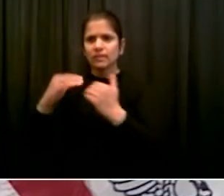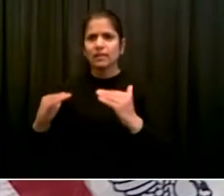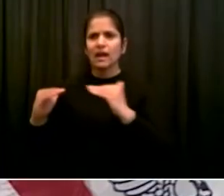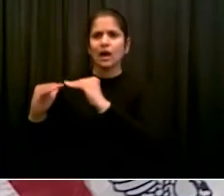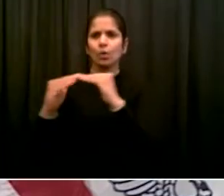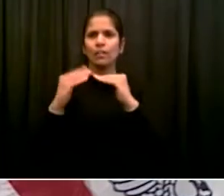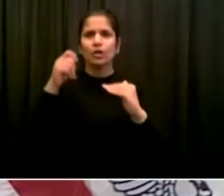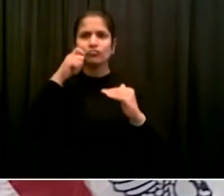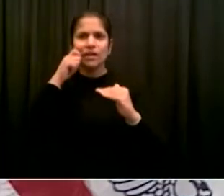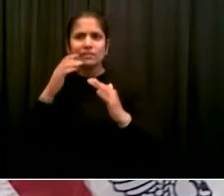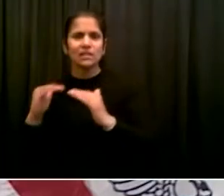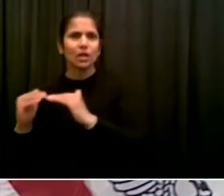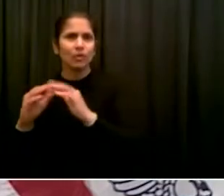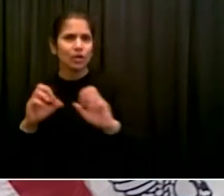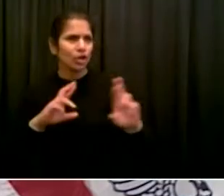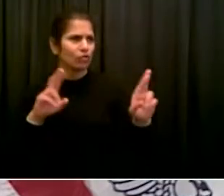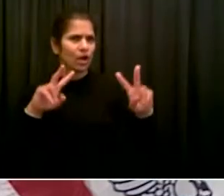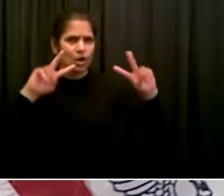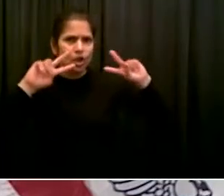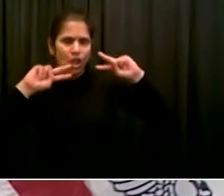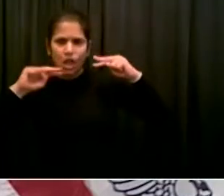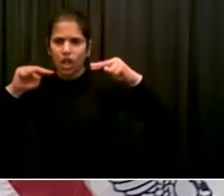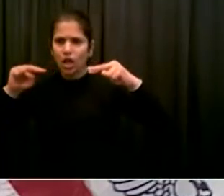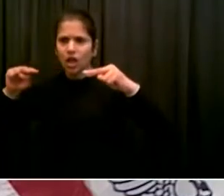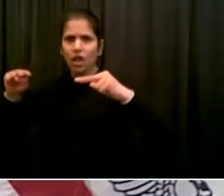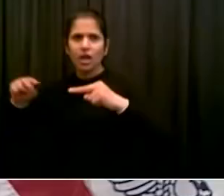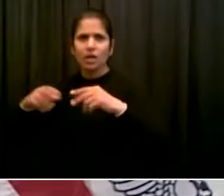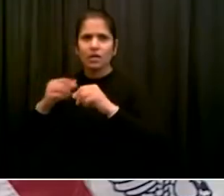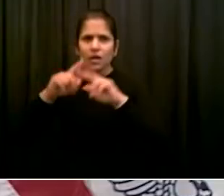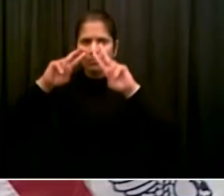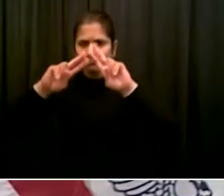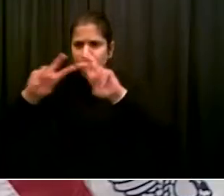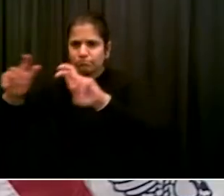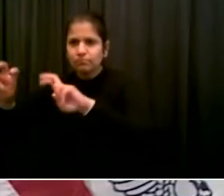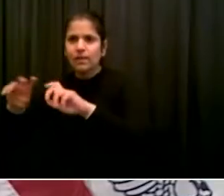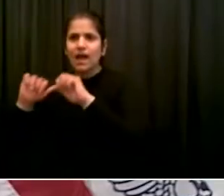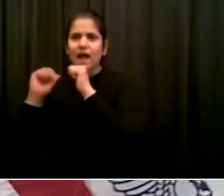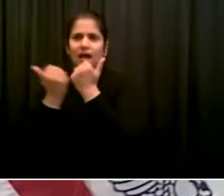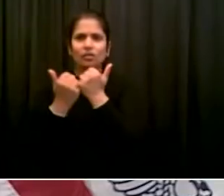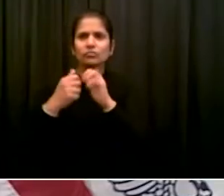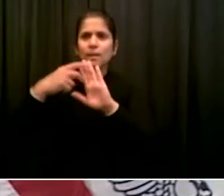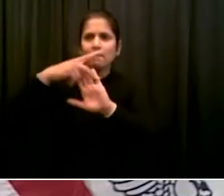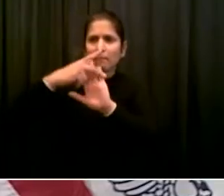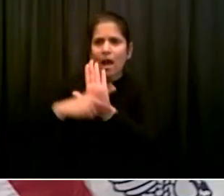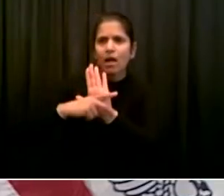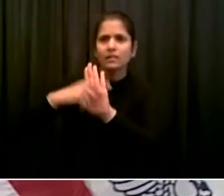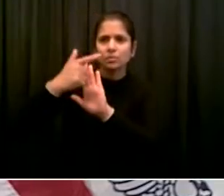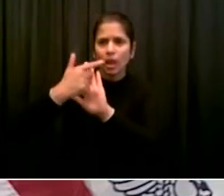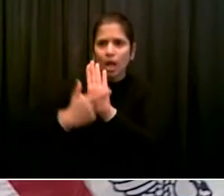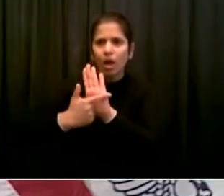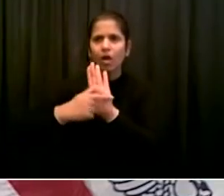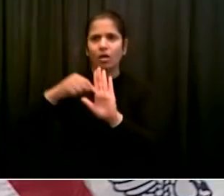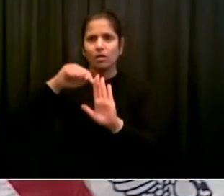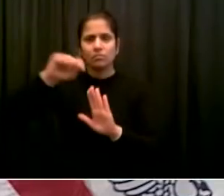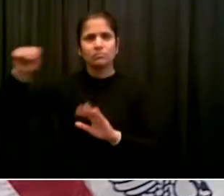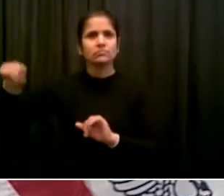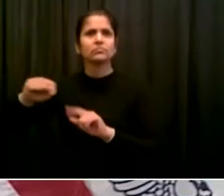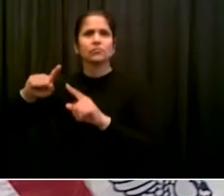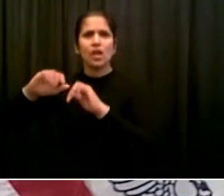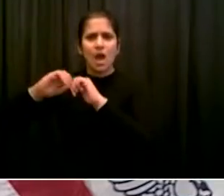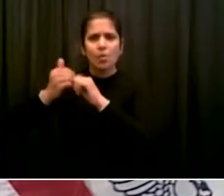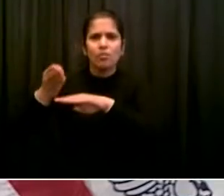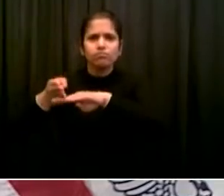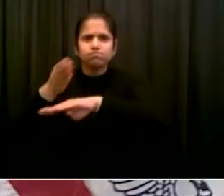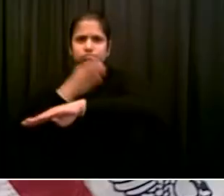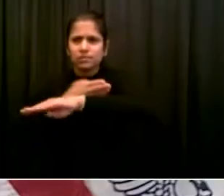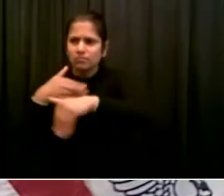agency's practices to see how we can both address poverty and also be more responsive if anyone is involved